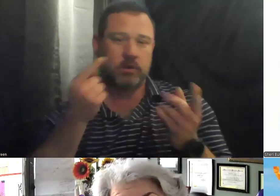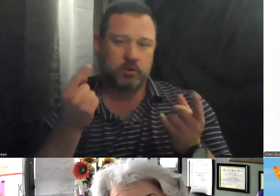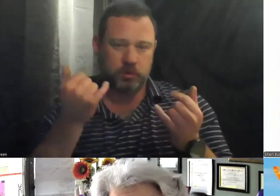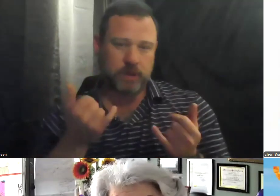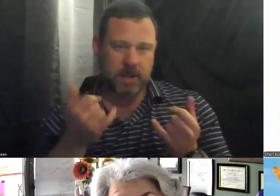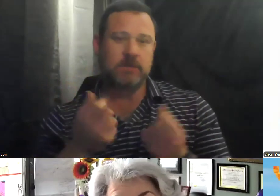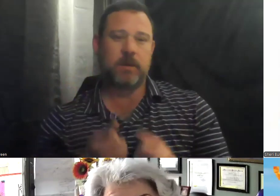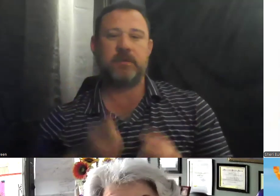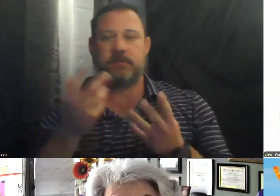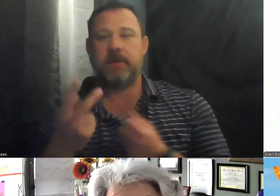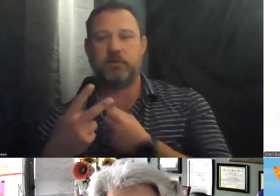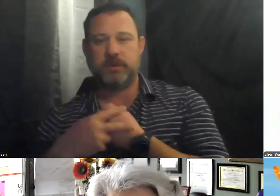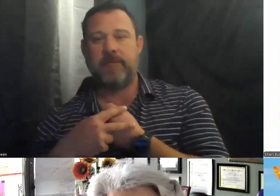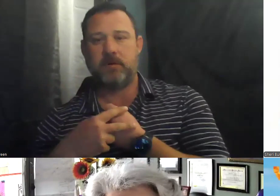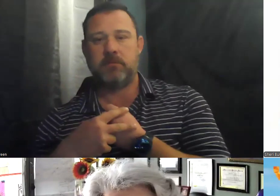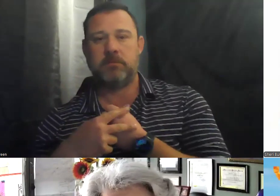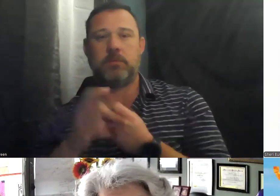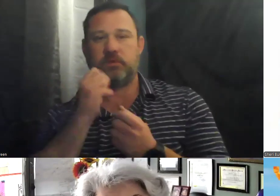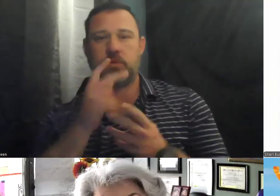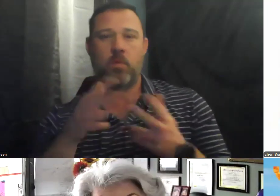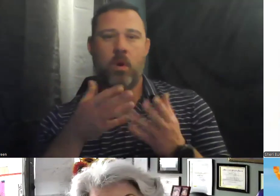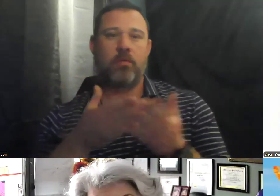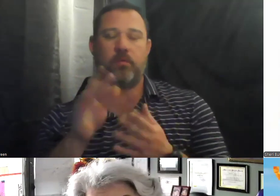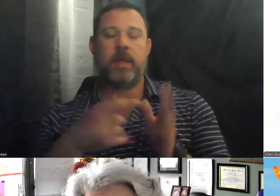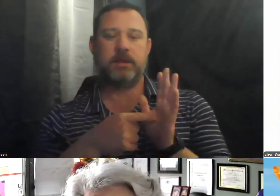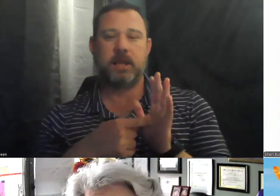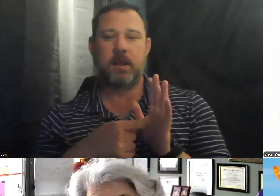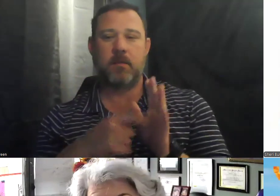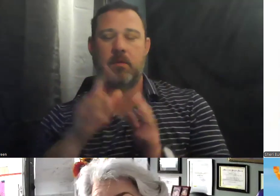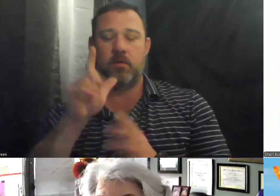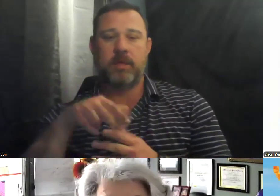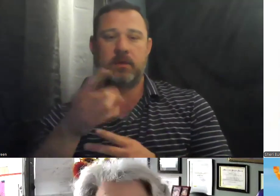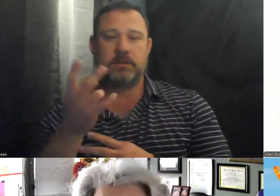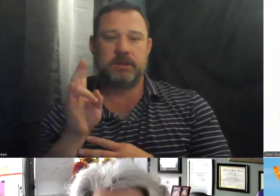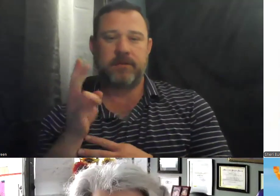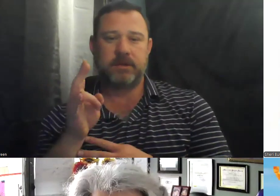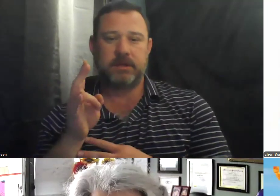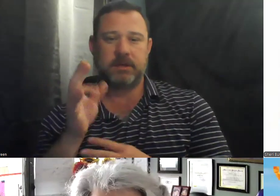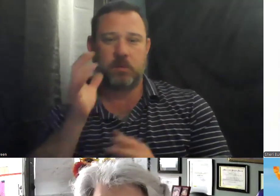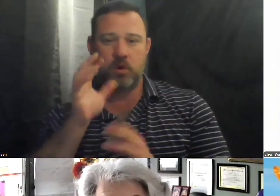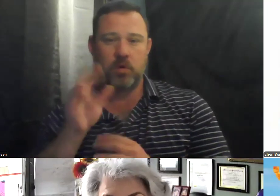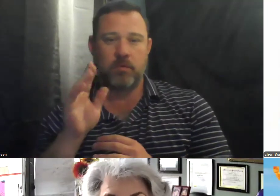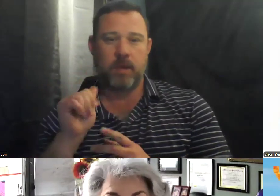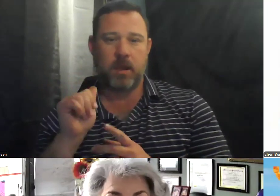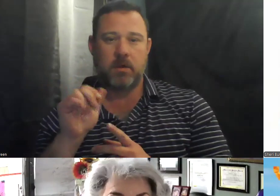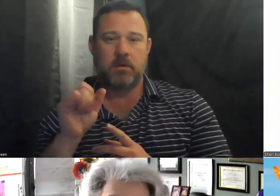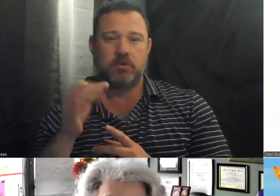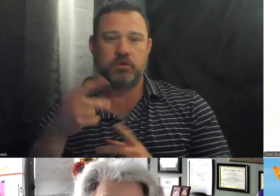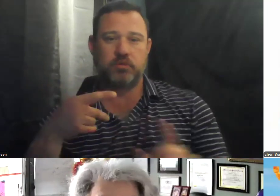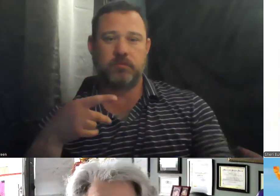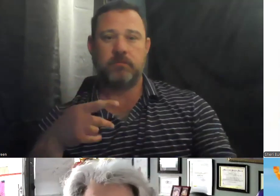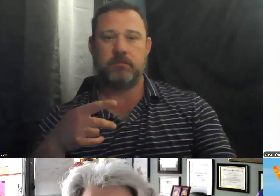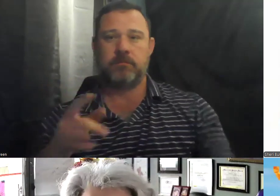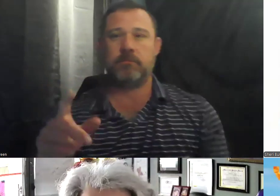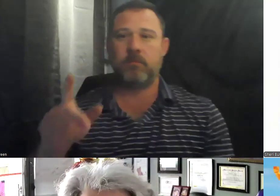have to spend it to save it. So I'm just going to walk you through that example. In 2017, we heard from Rebecca Shoup, who was